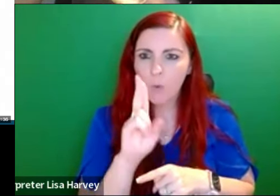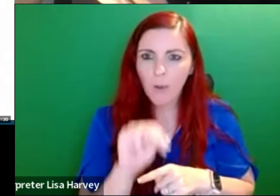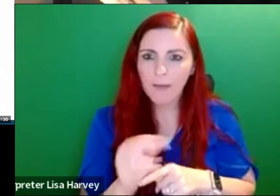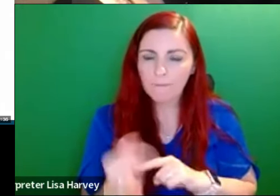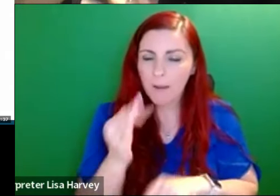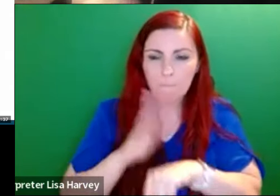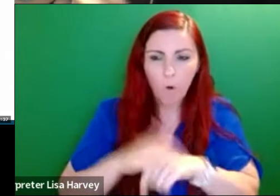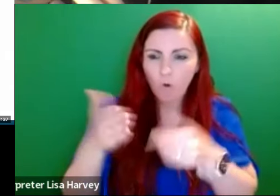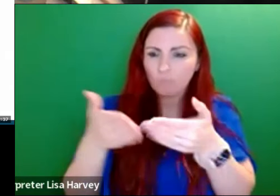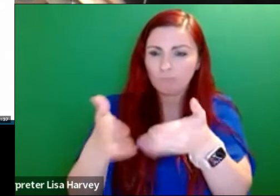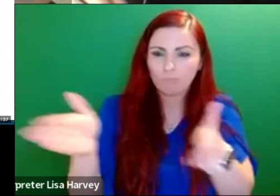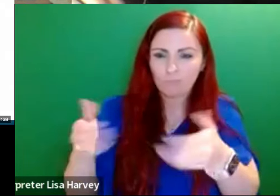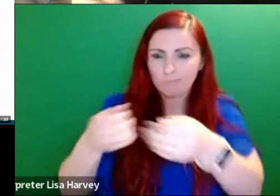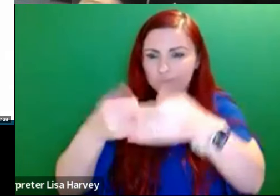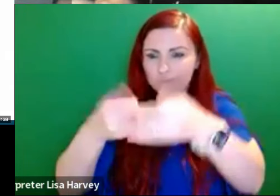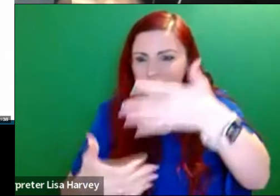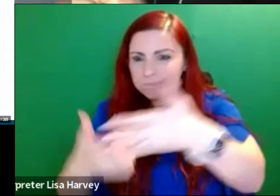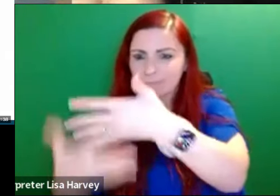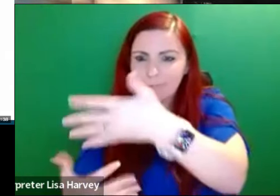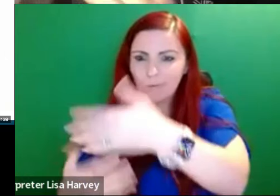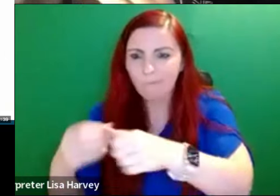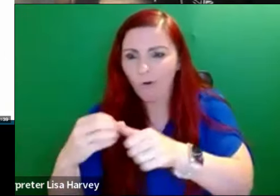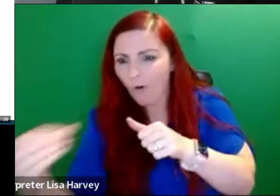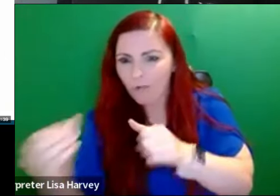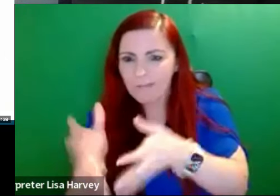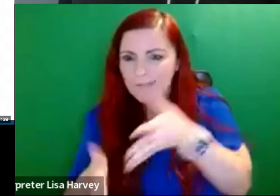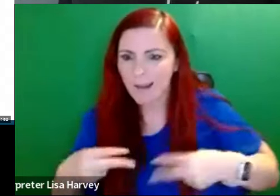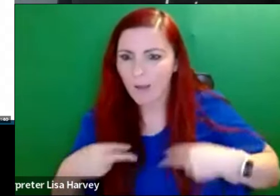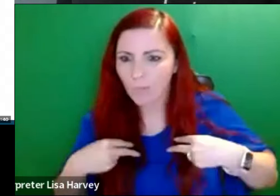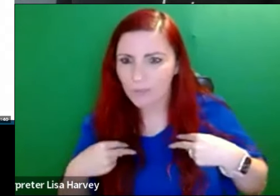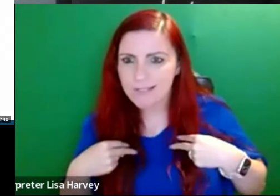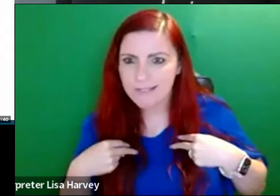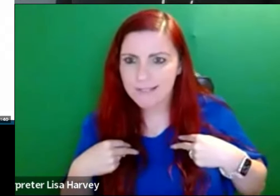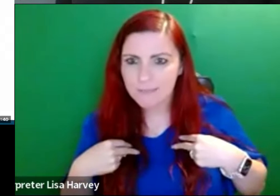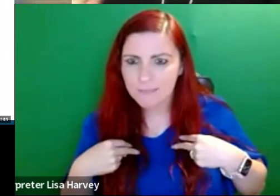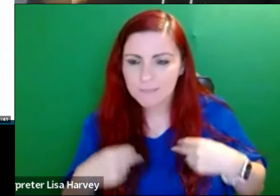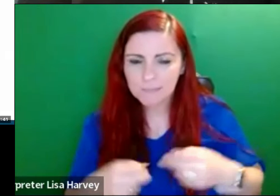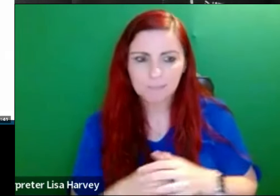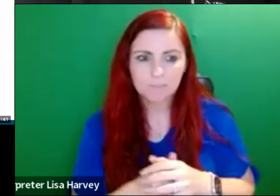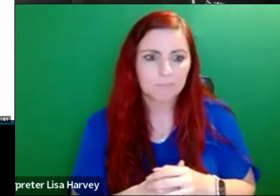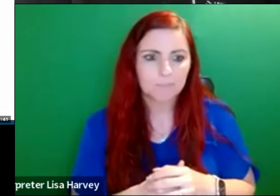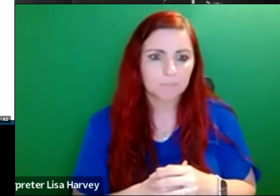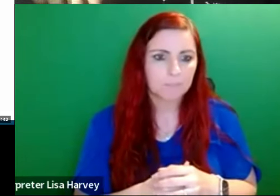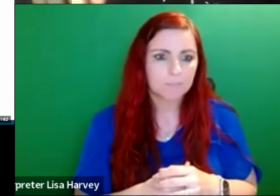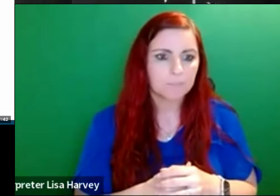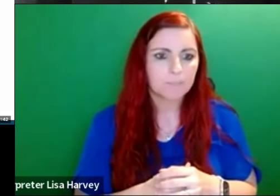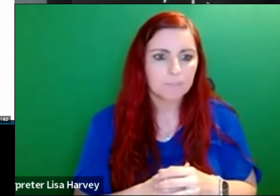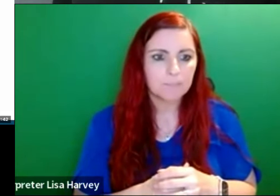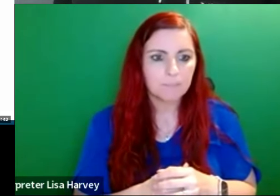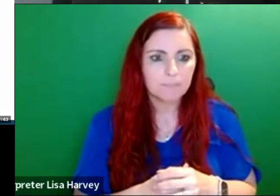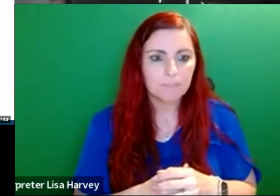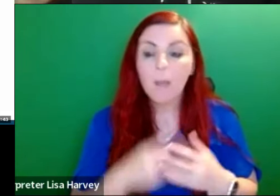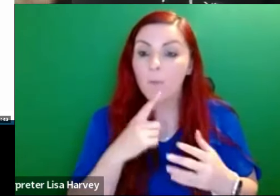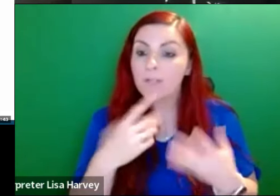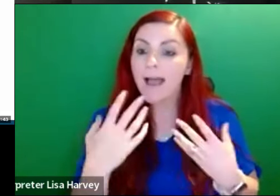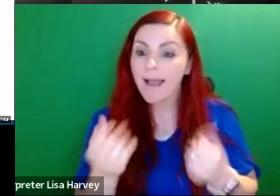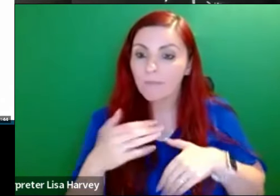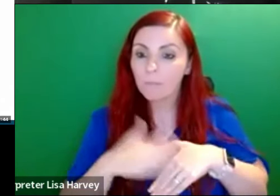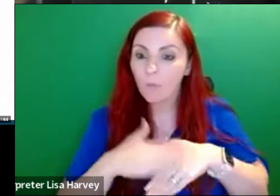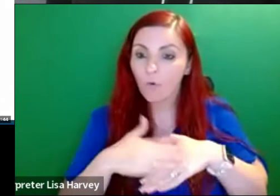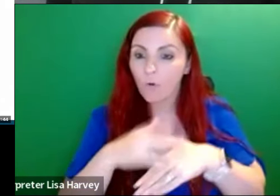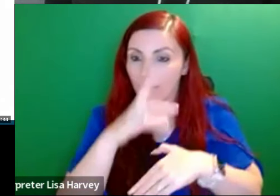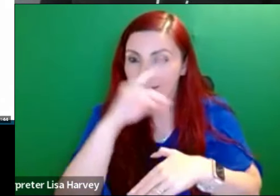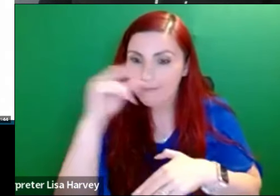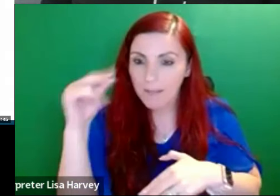of research, for example, for American Sign Language than you would for Irish Sign Language. Of course, there's more examples of research in